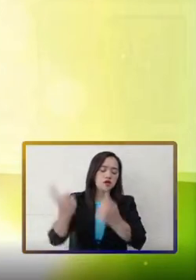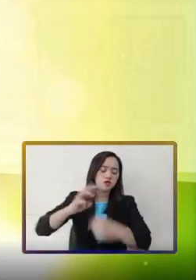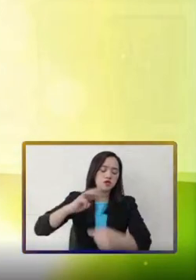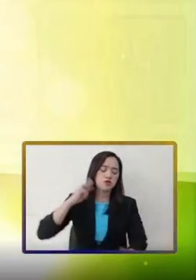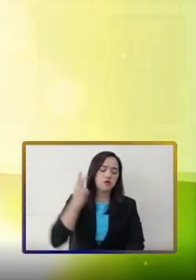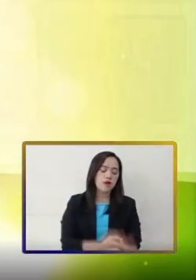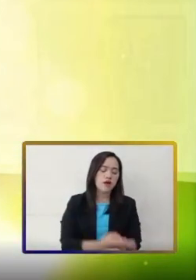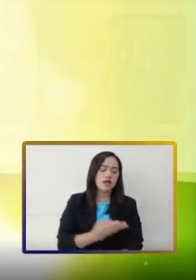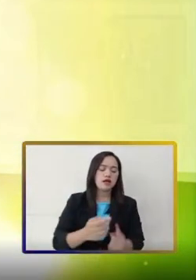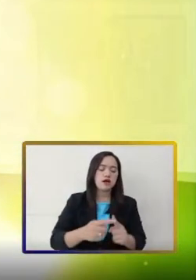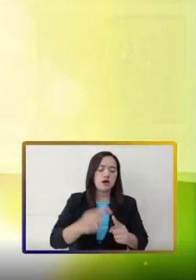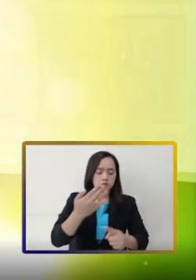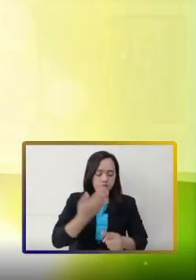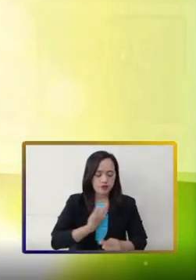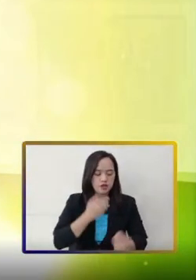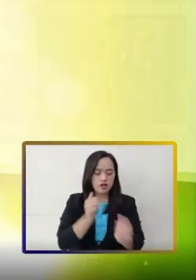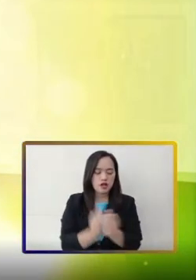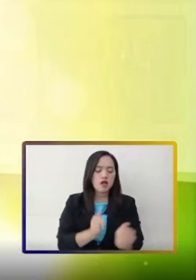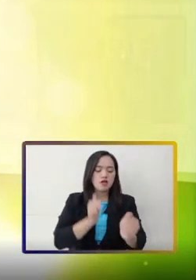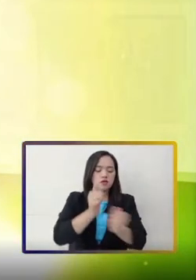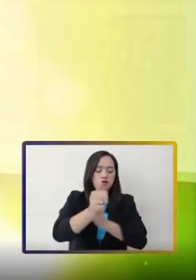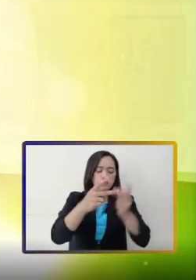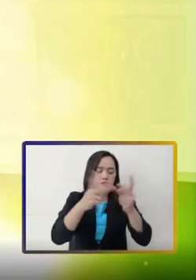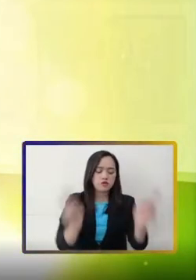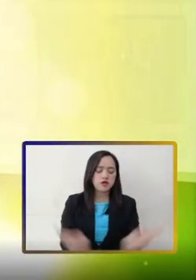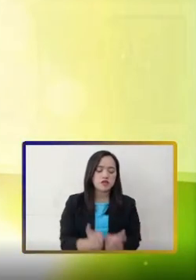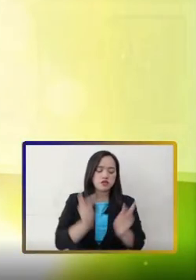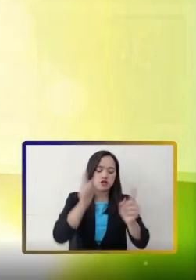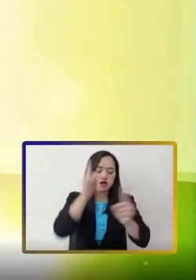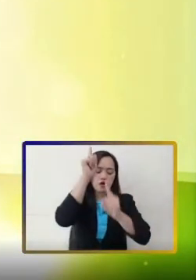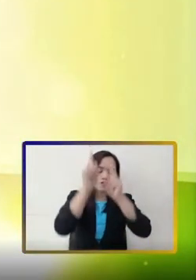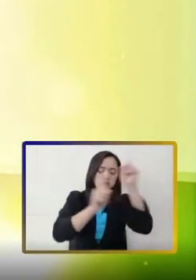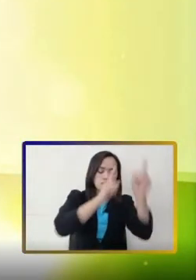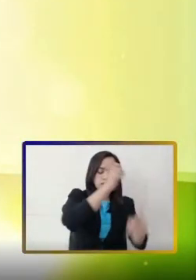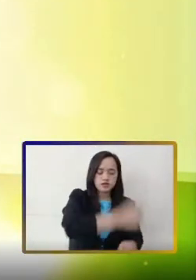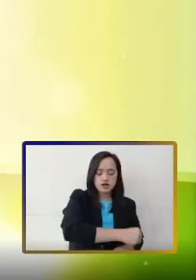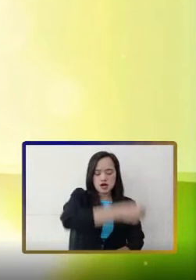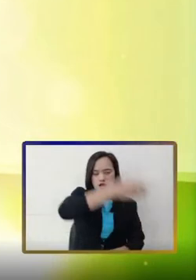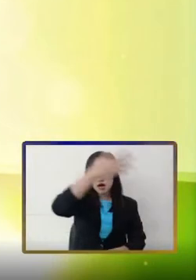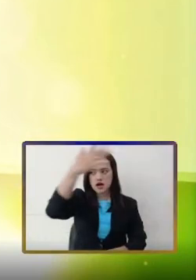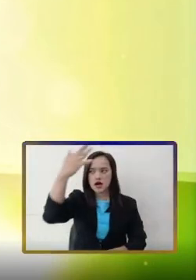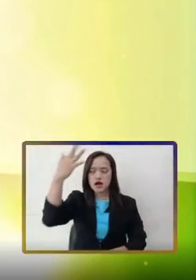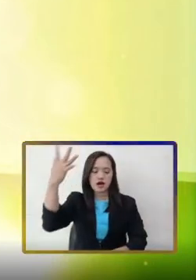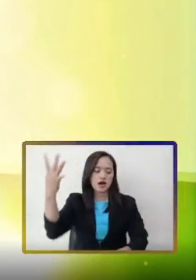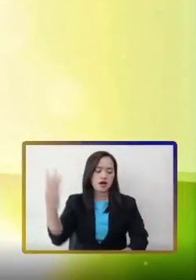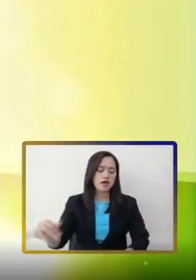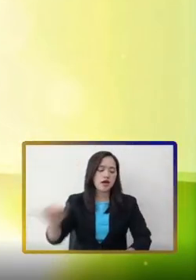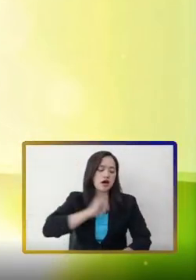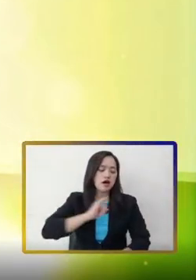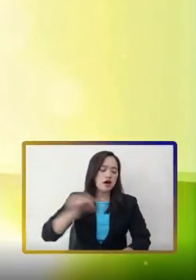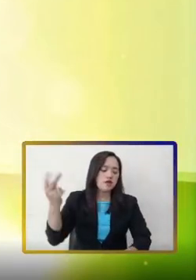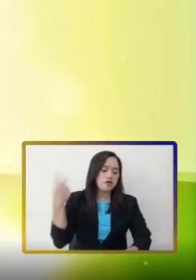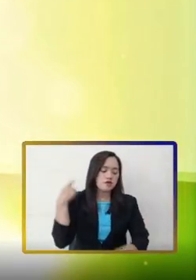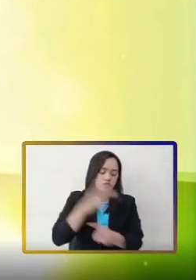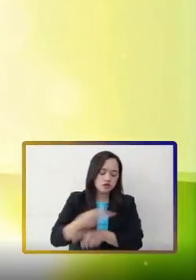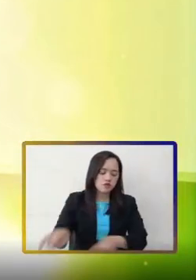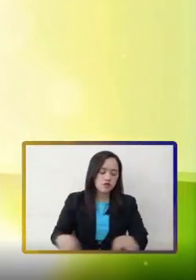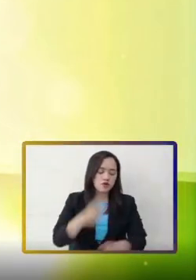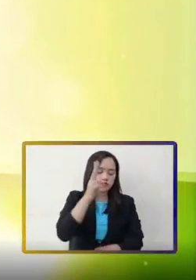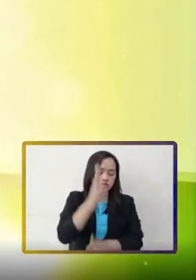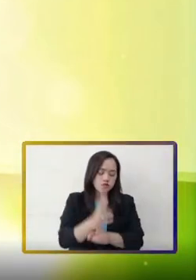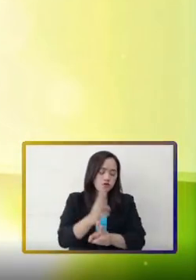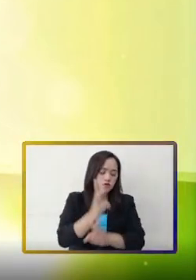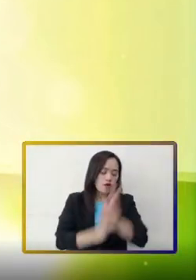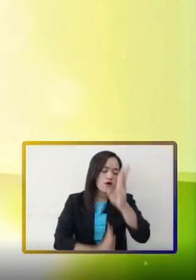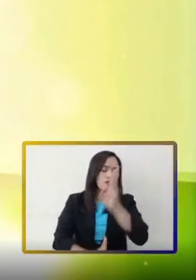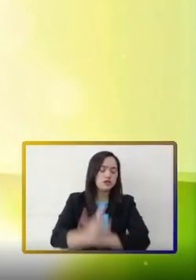back to welcome me, far beyond a sorry sky. I shall bring my flight